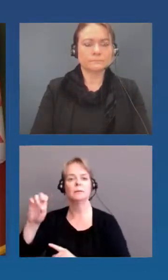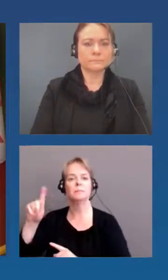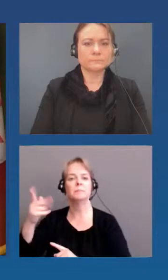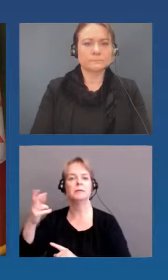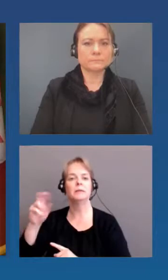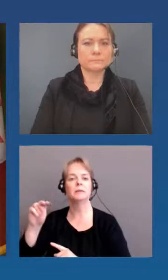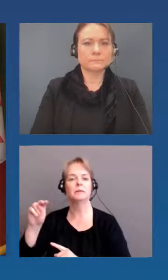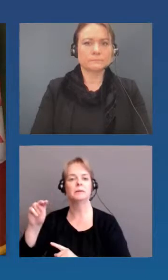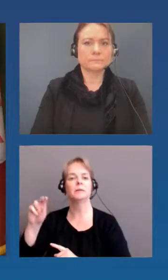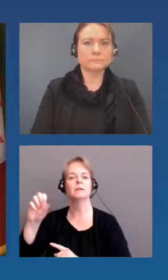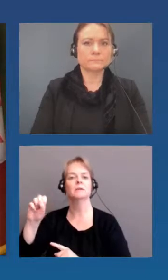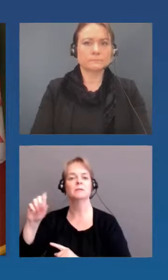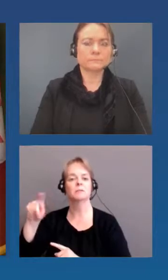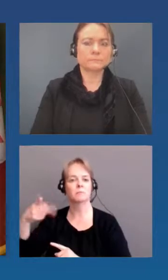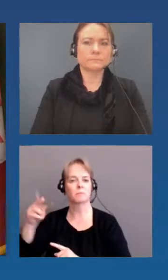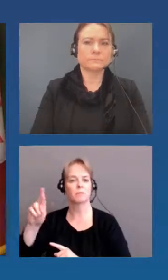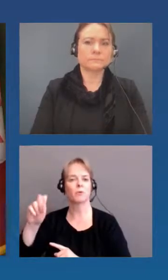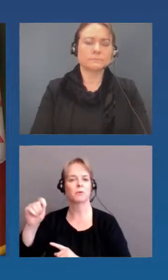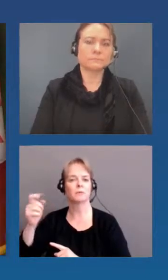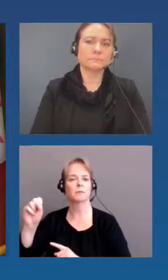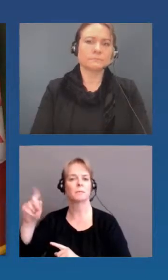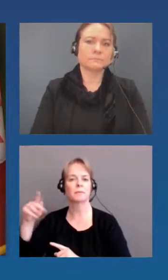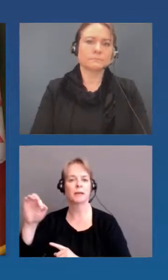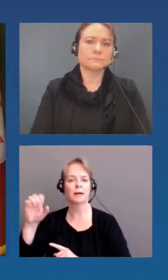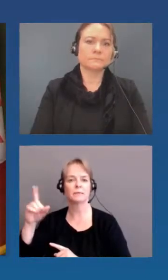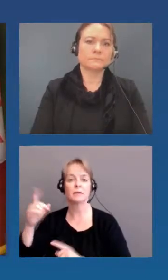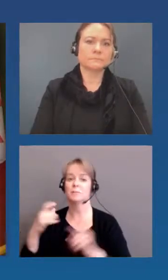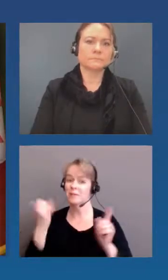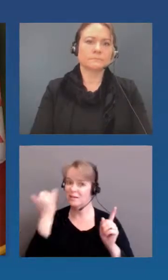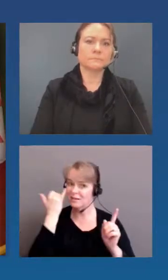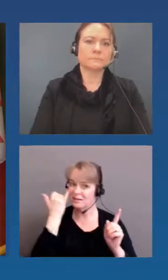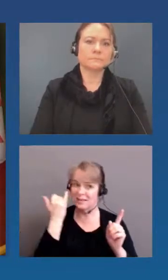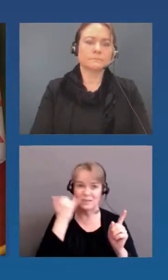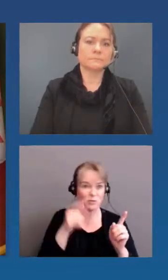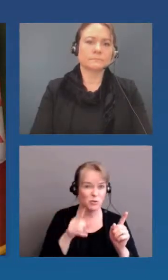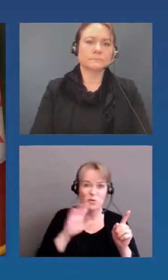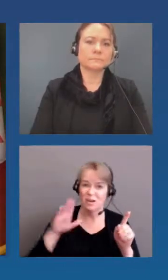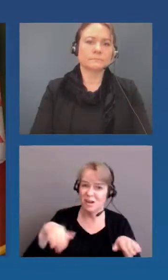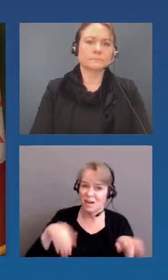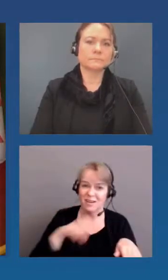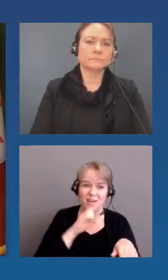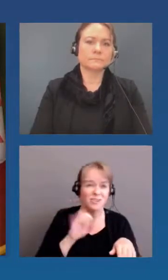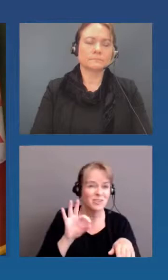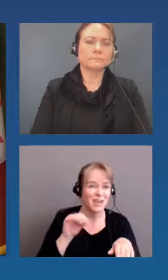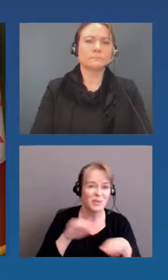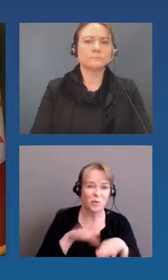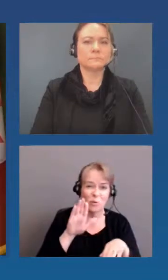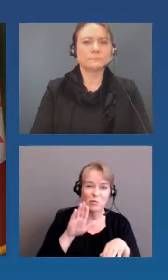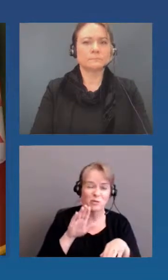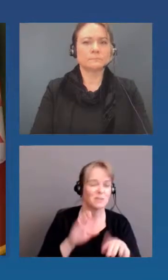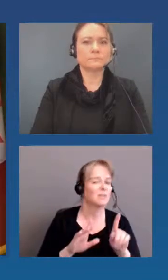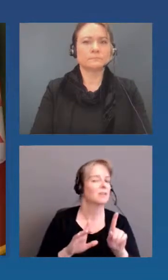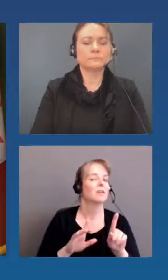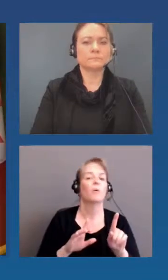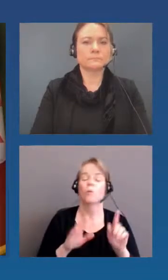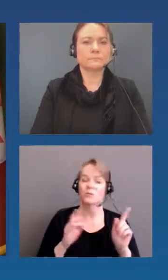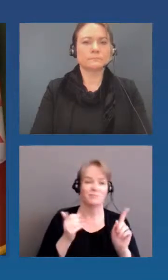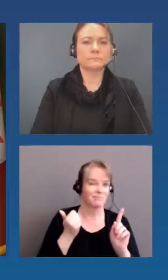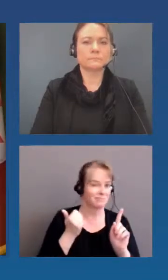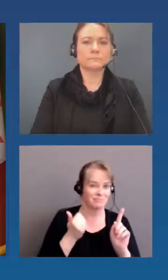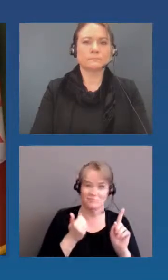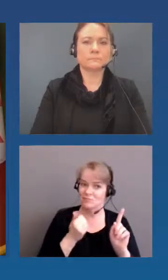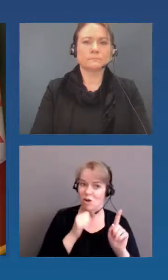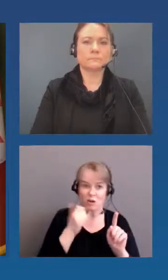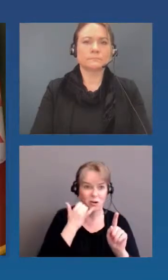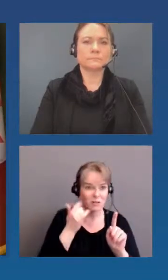or over, or you're not calling to book an appointment for someone 90 or over, please don't call the line, because we are doing this manually. We're kind of